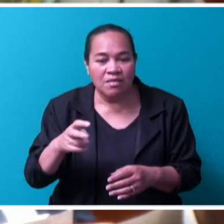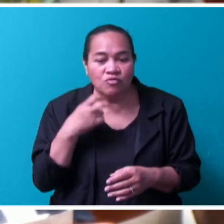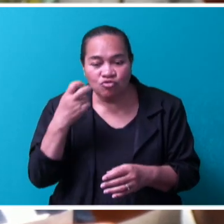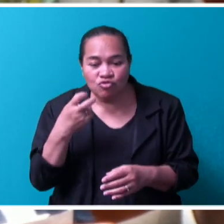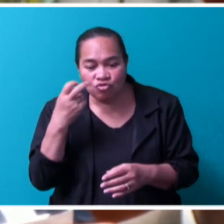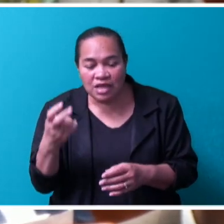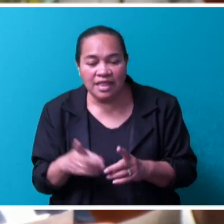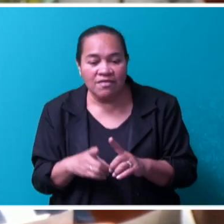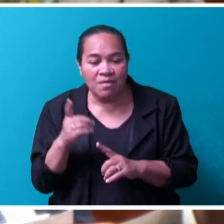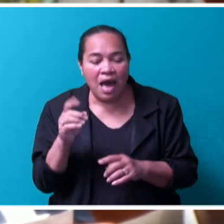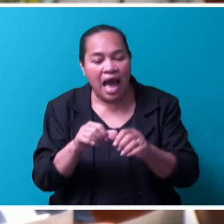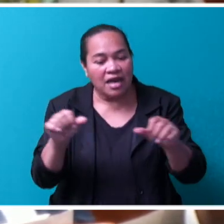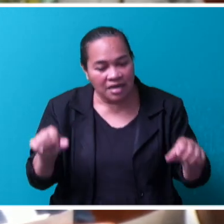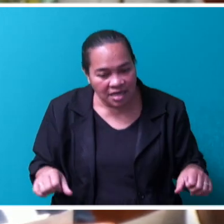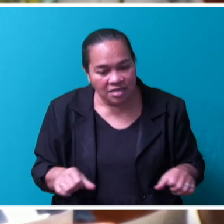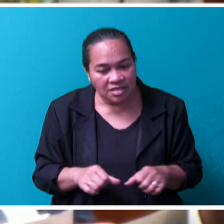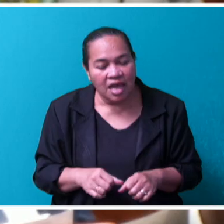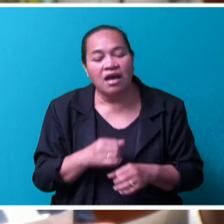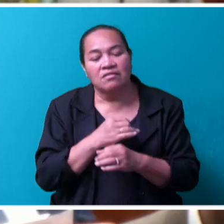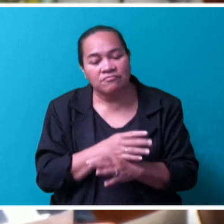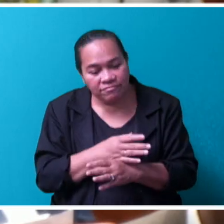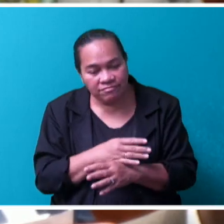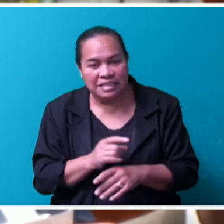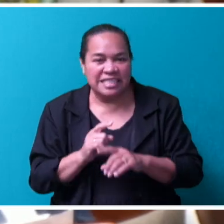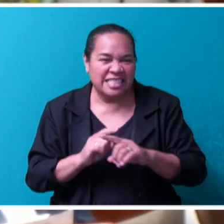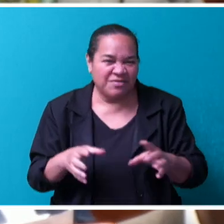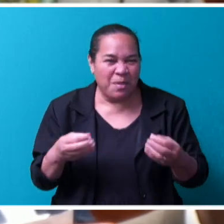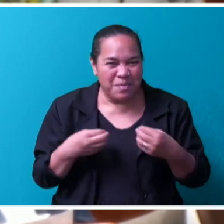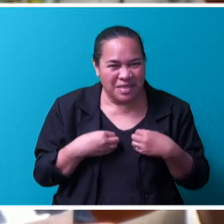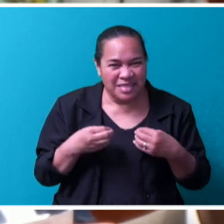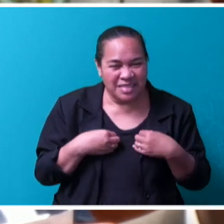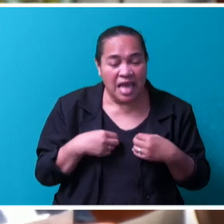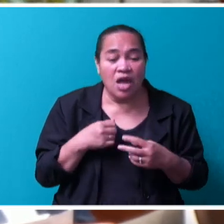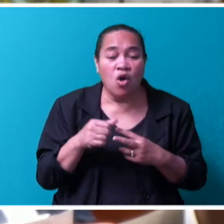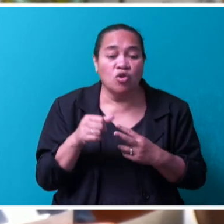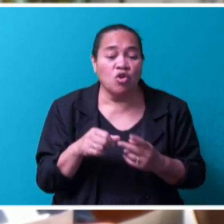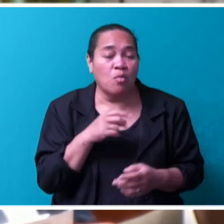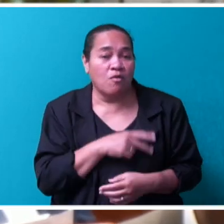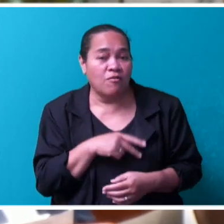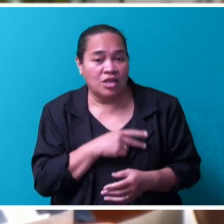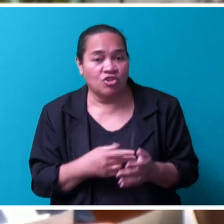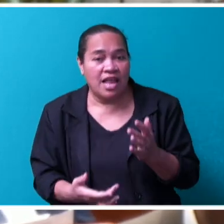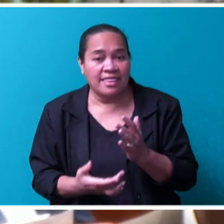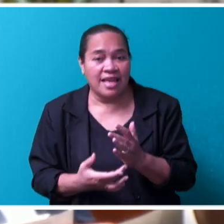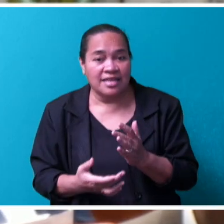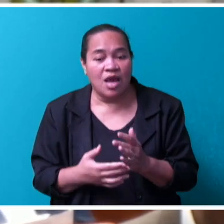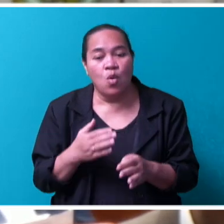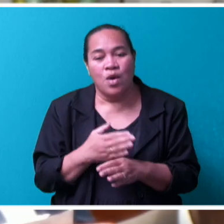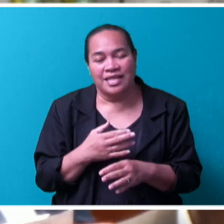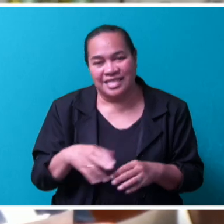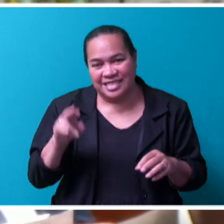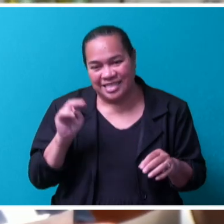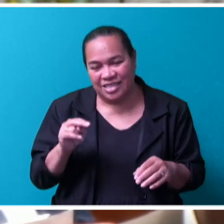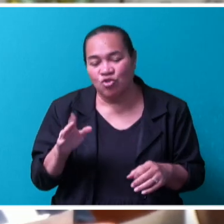agribusiness, forestry and fisheries-related business, and the professional and technical work needed to make